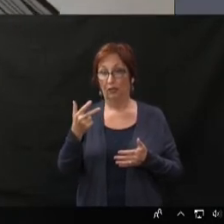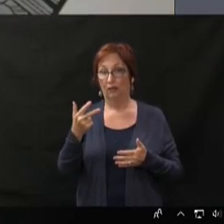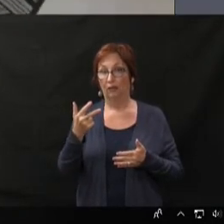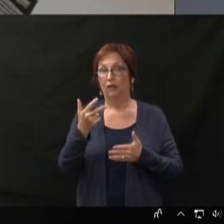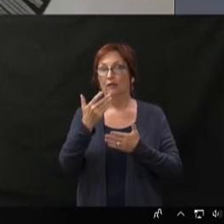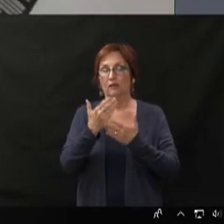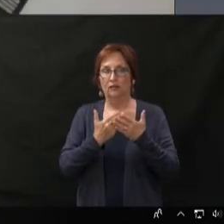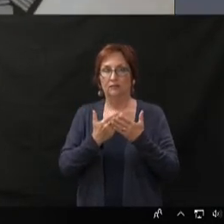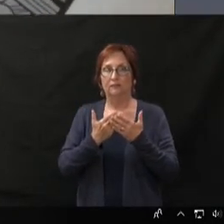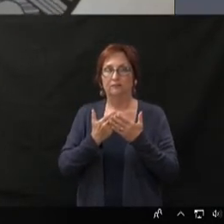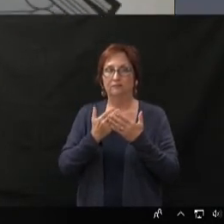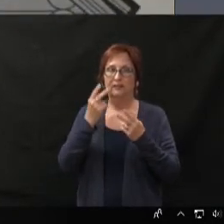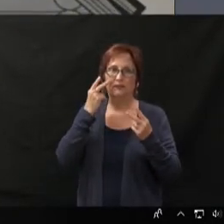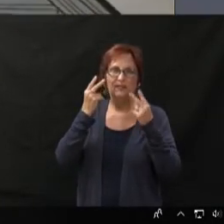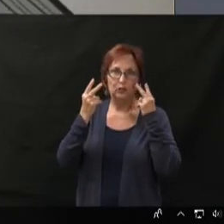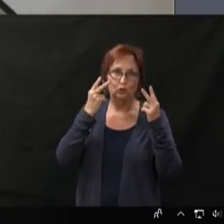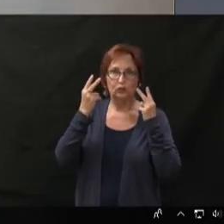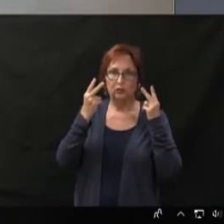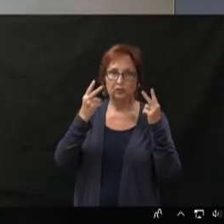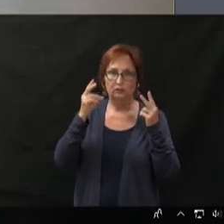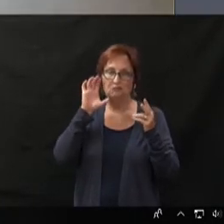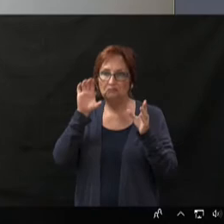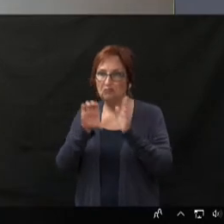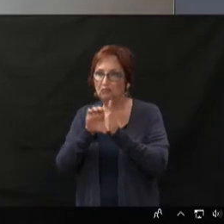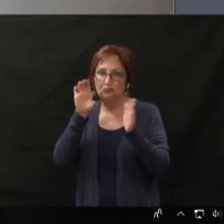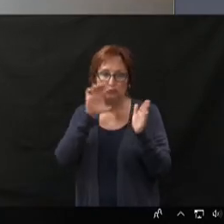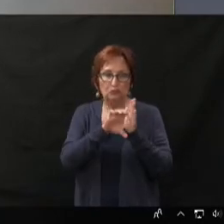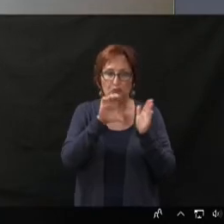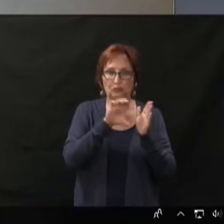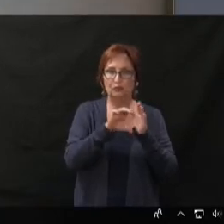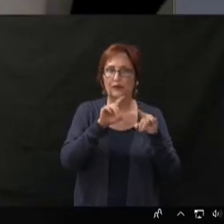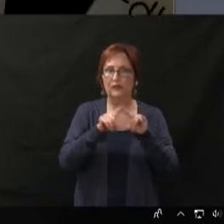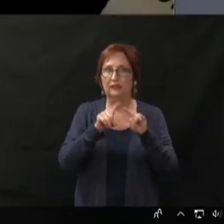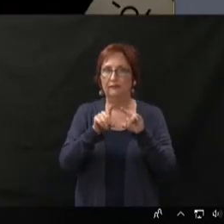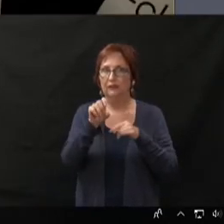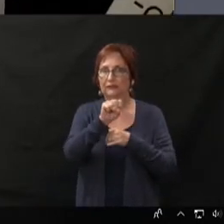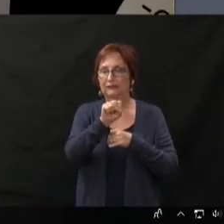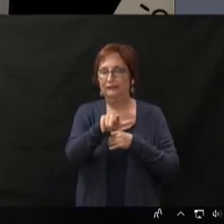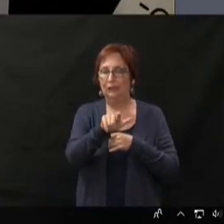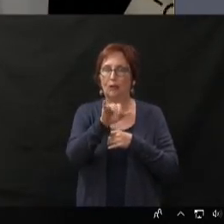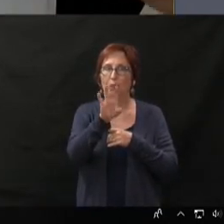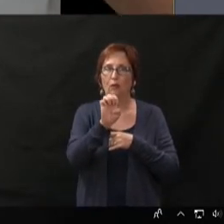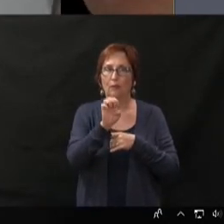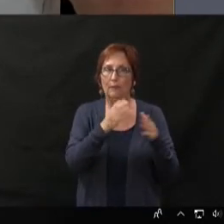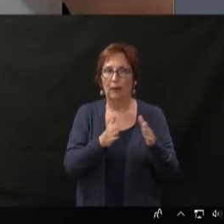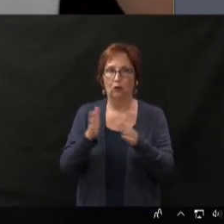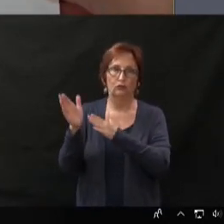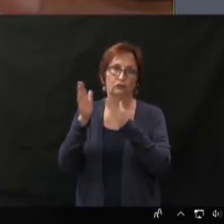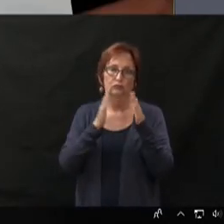some nice visuals on the different syllable patterns.